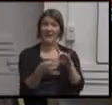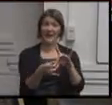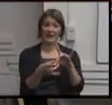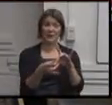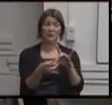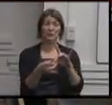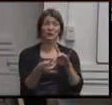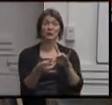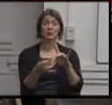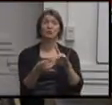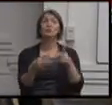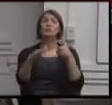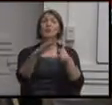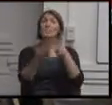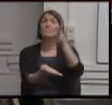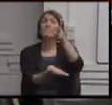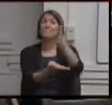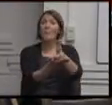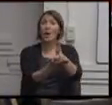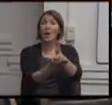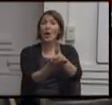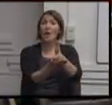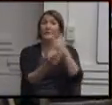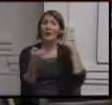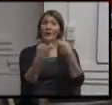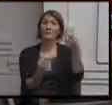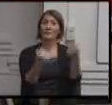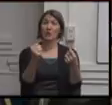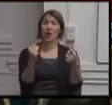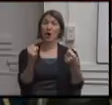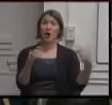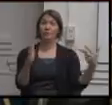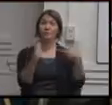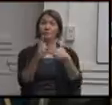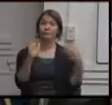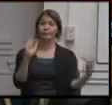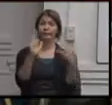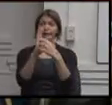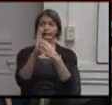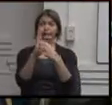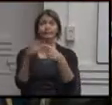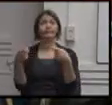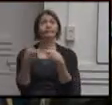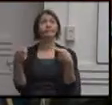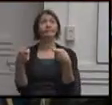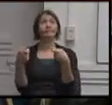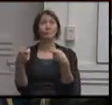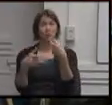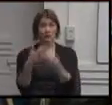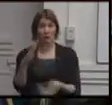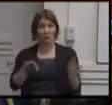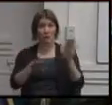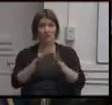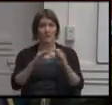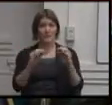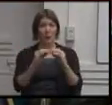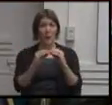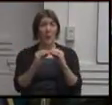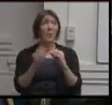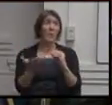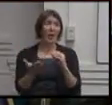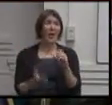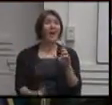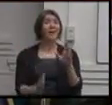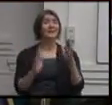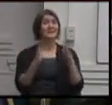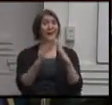more for a person charging at one of our charging stations, it's an interesting question. I think downtowns can be